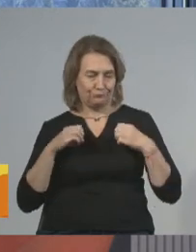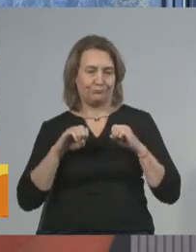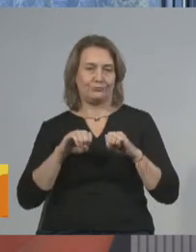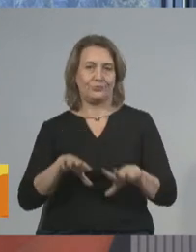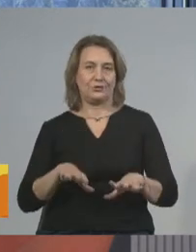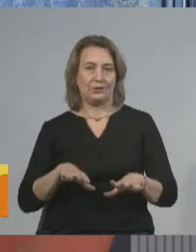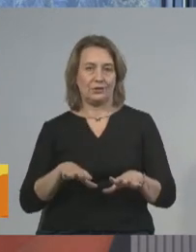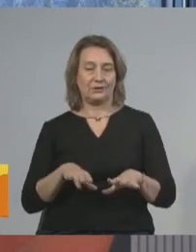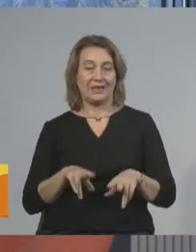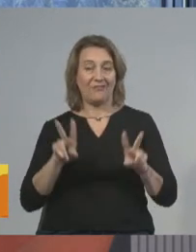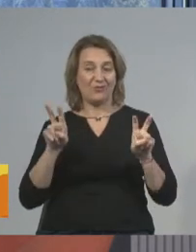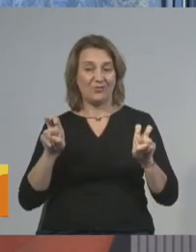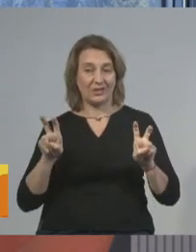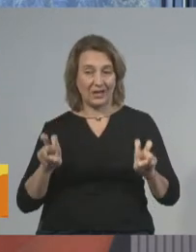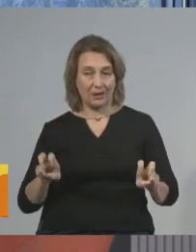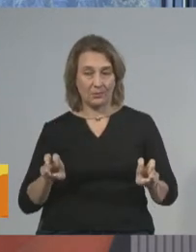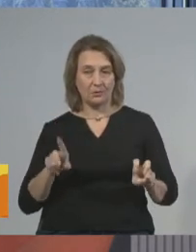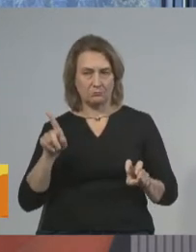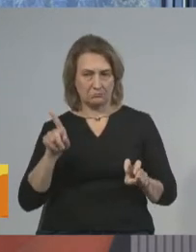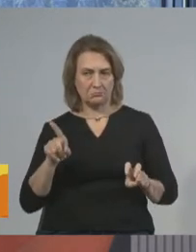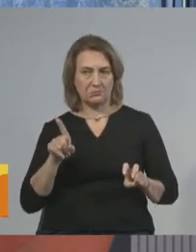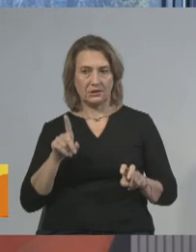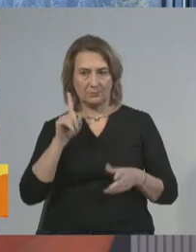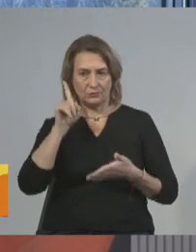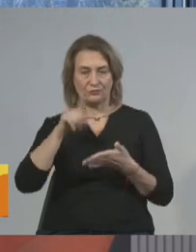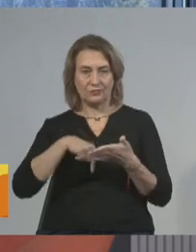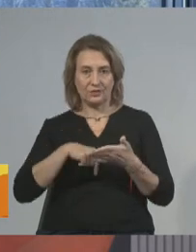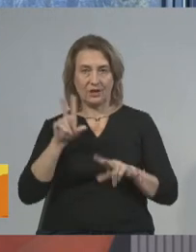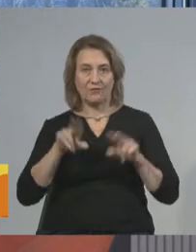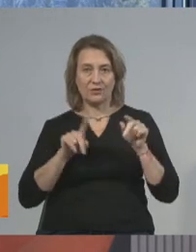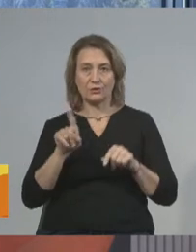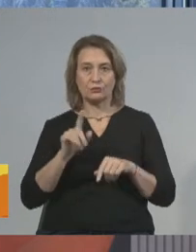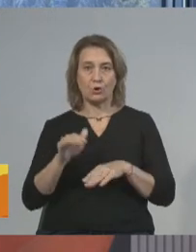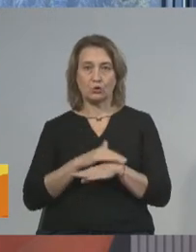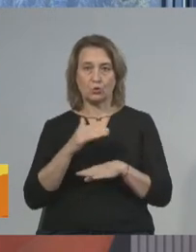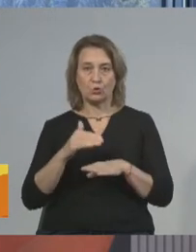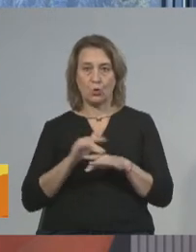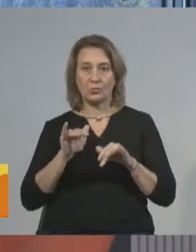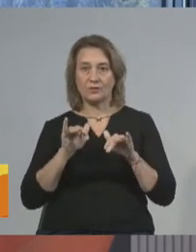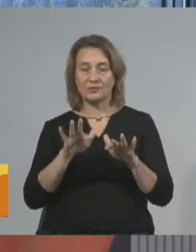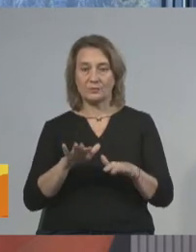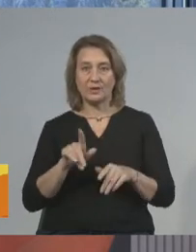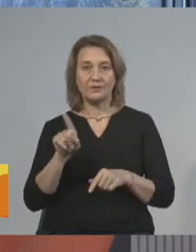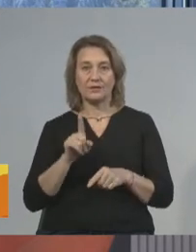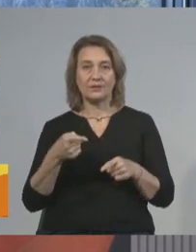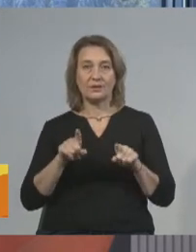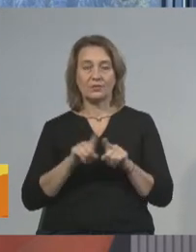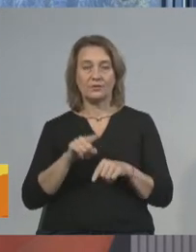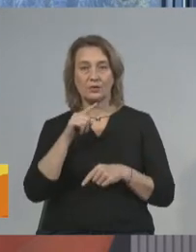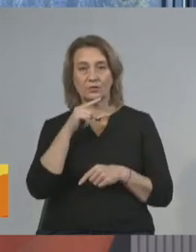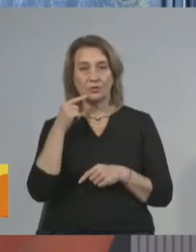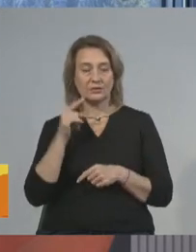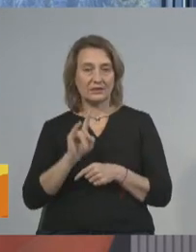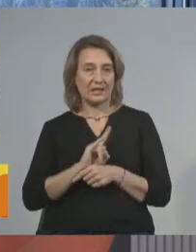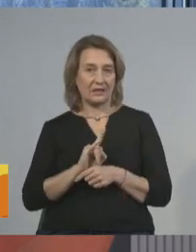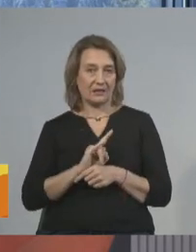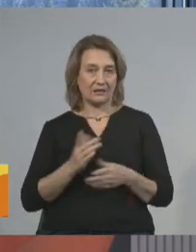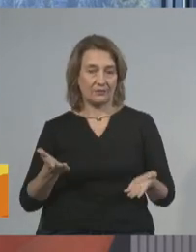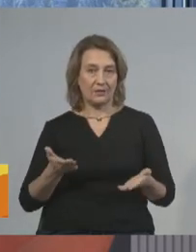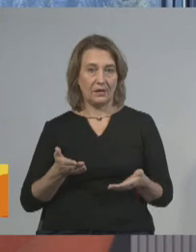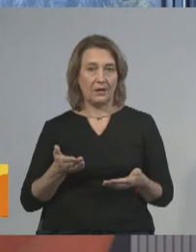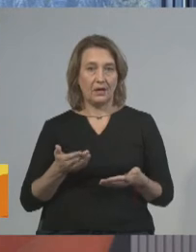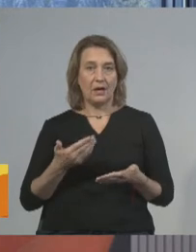sincerely so because these people sincerely think they are doing good business when they disseminate this or that